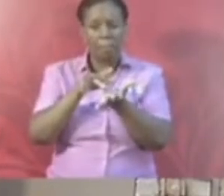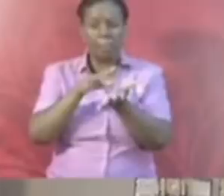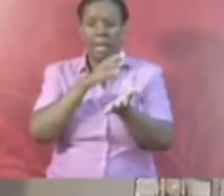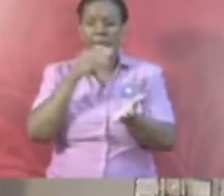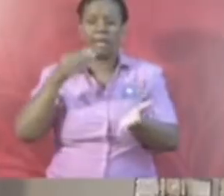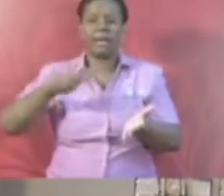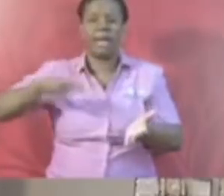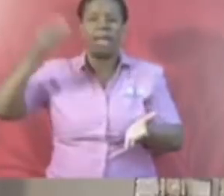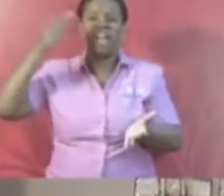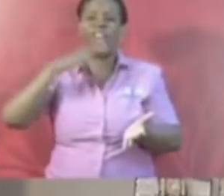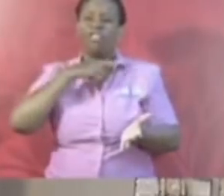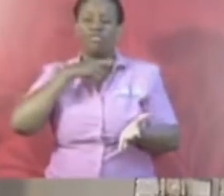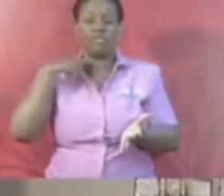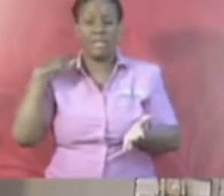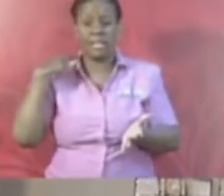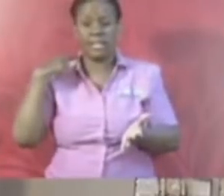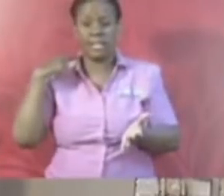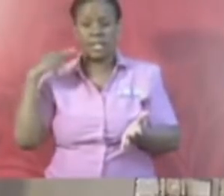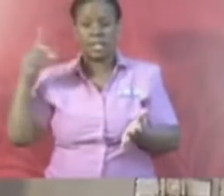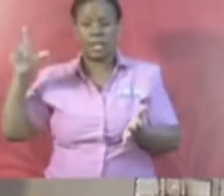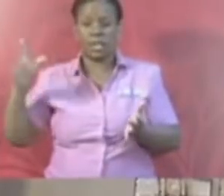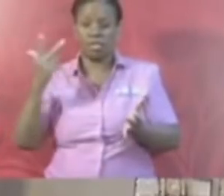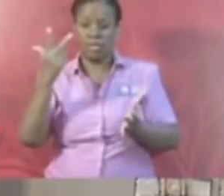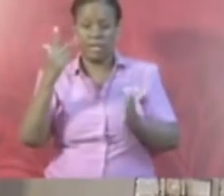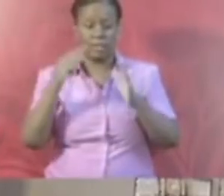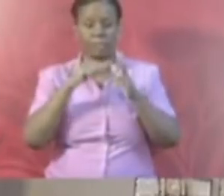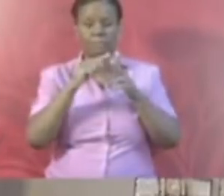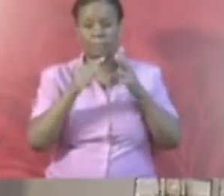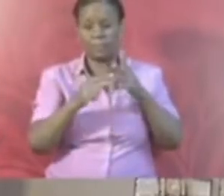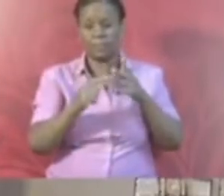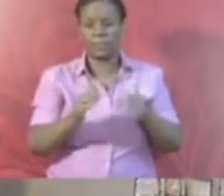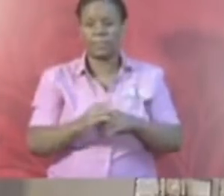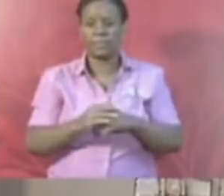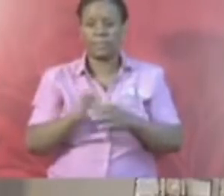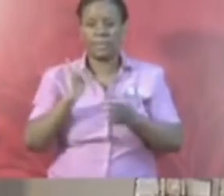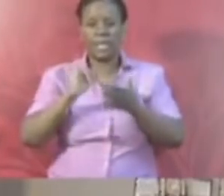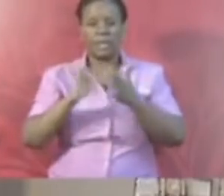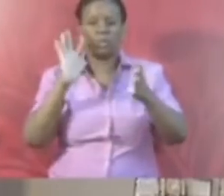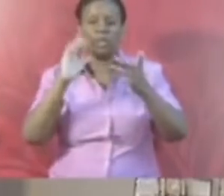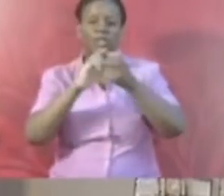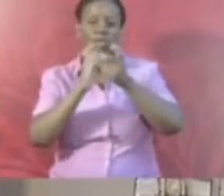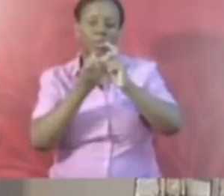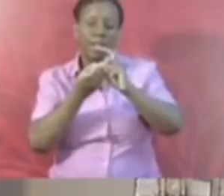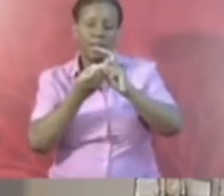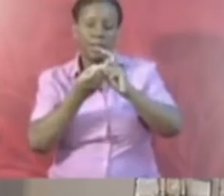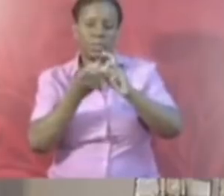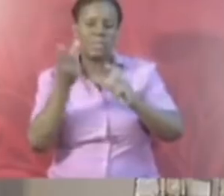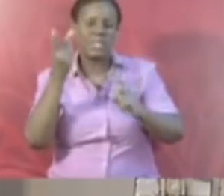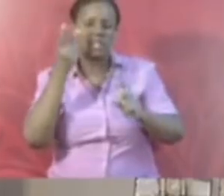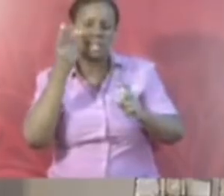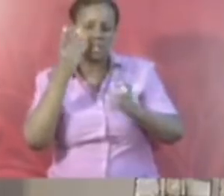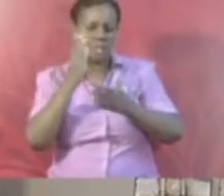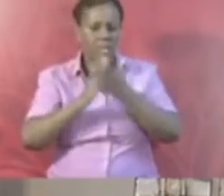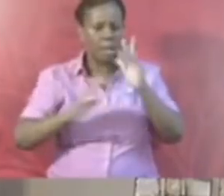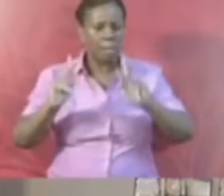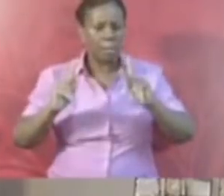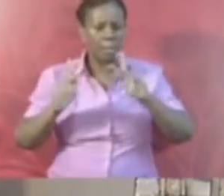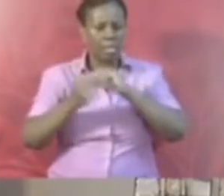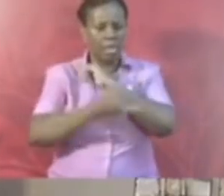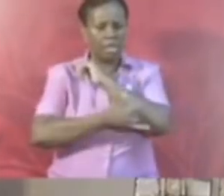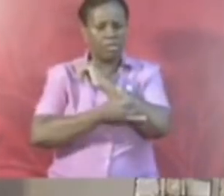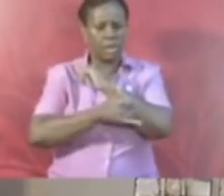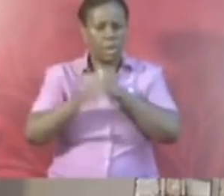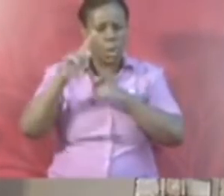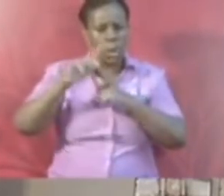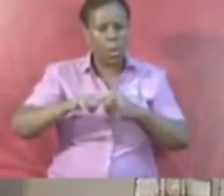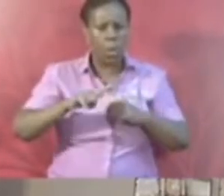WHO categorization of countries, which can change over time. As we've seen, countries have moved from low risk to medium risk and